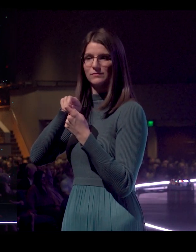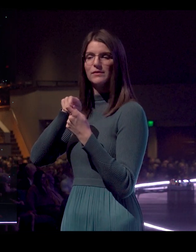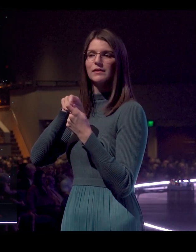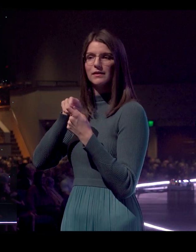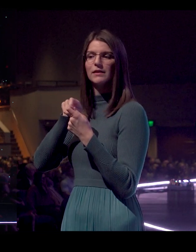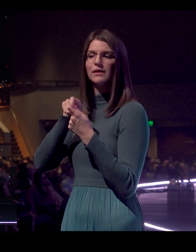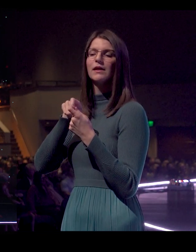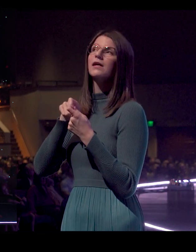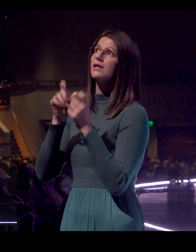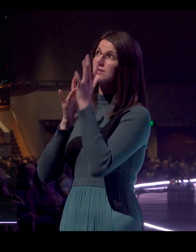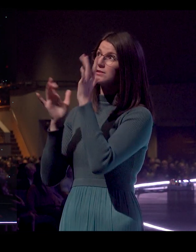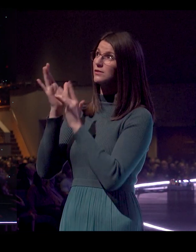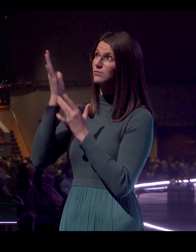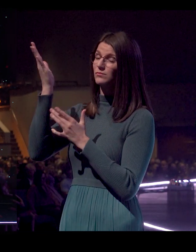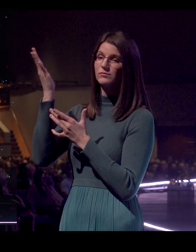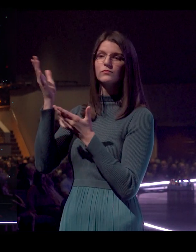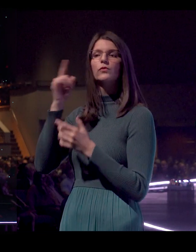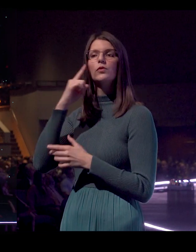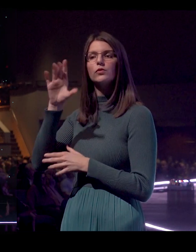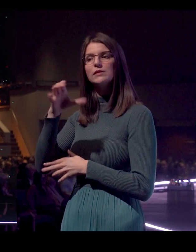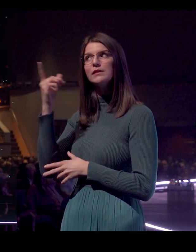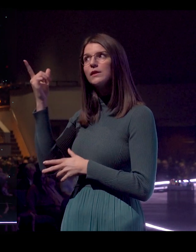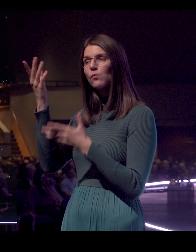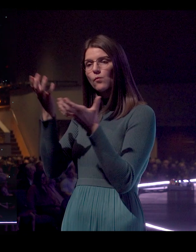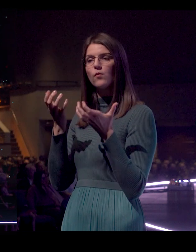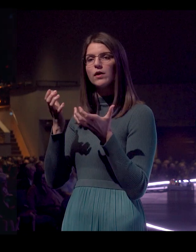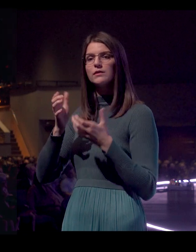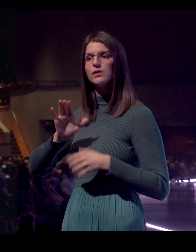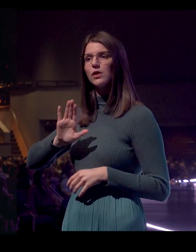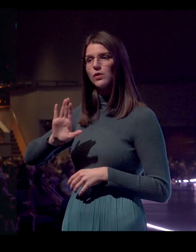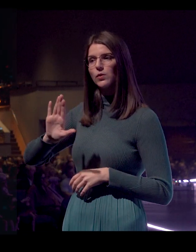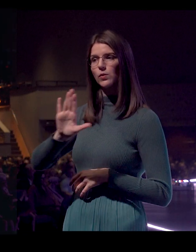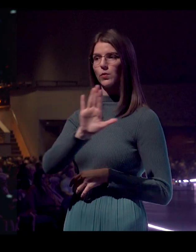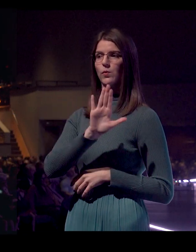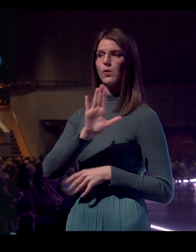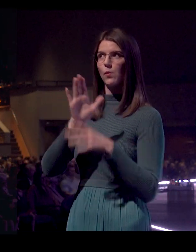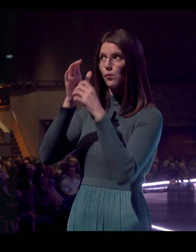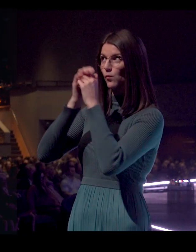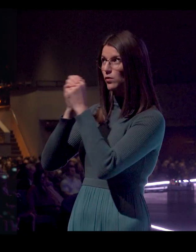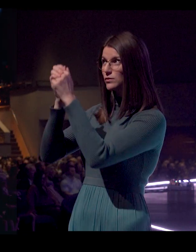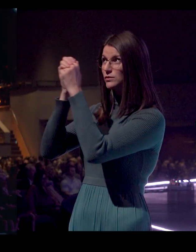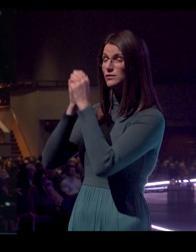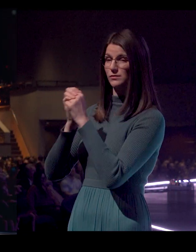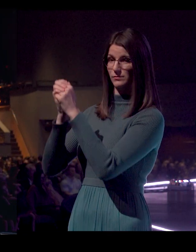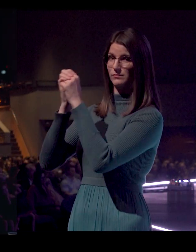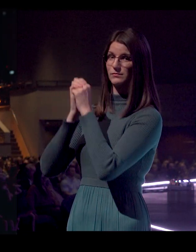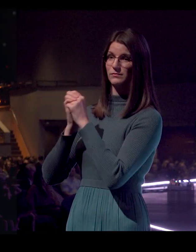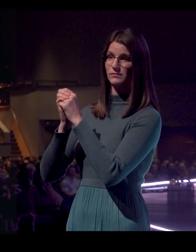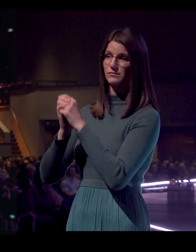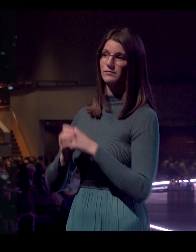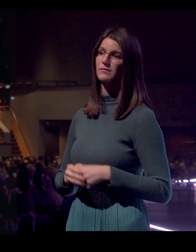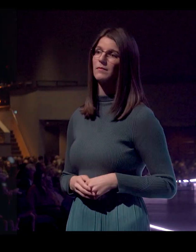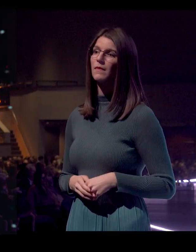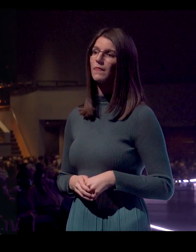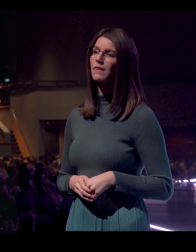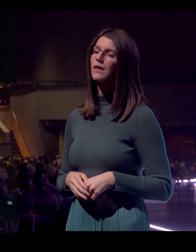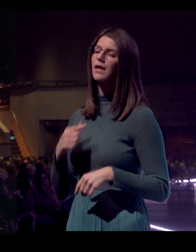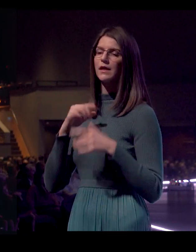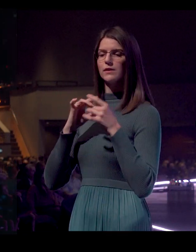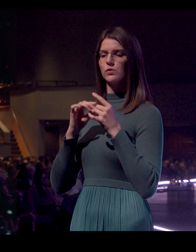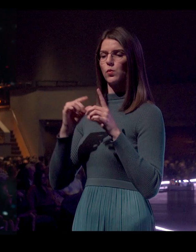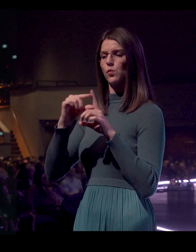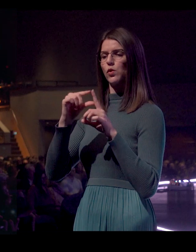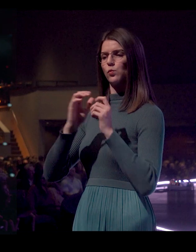your worship. Now, when I say the word worship, some of you think, I don't worship anything,